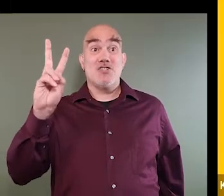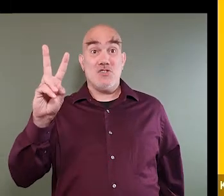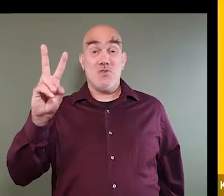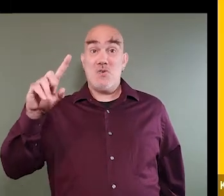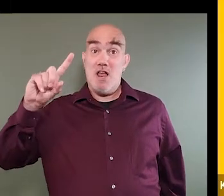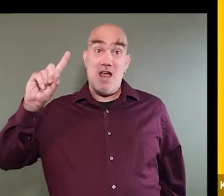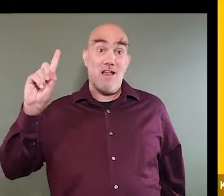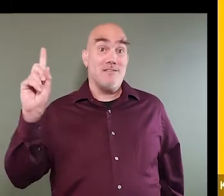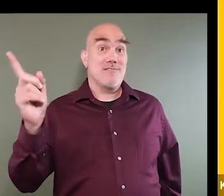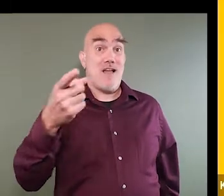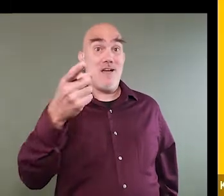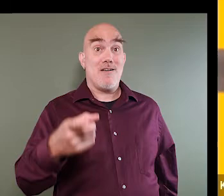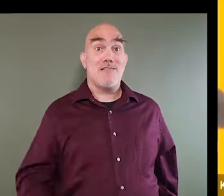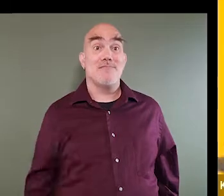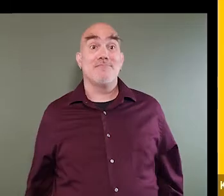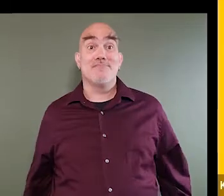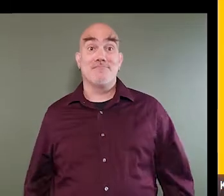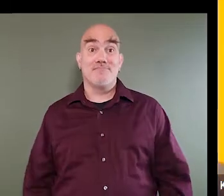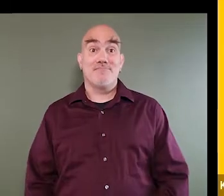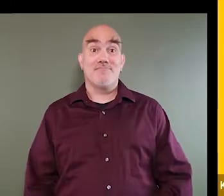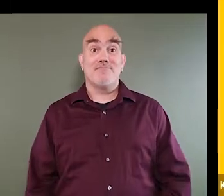2, and 1.